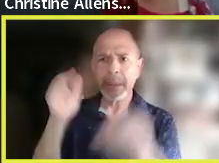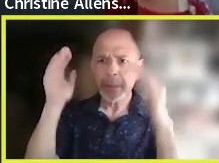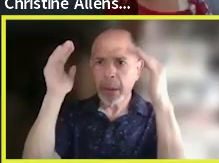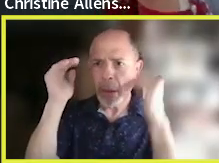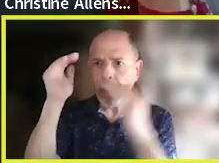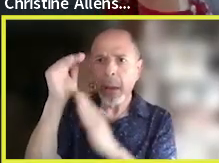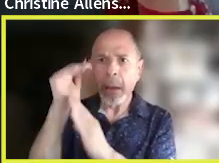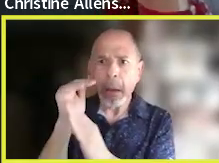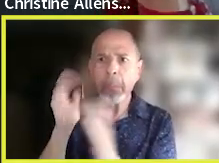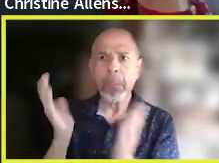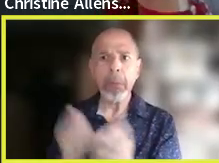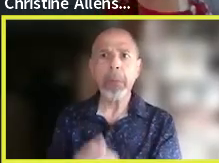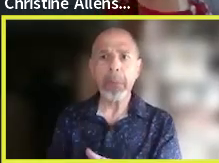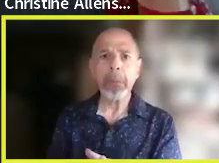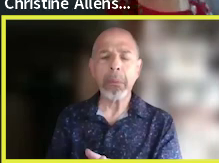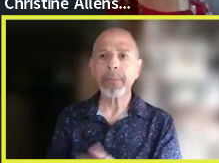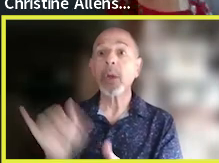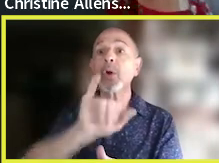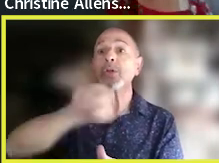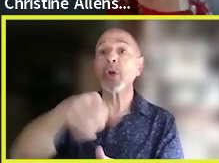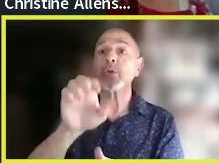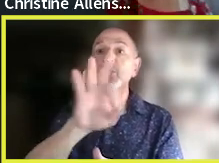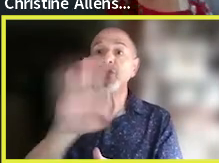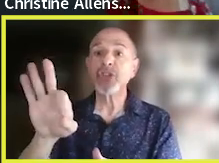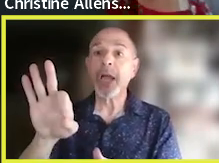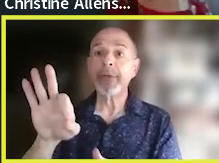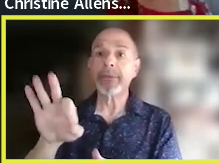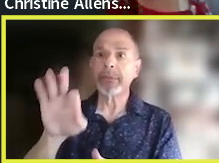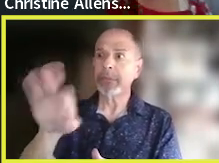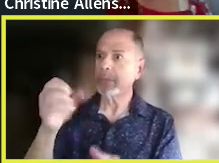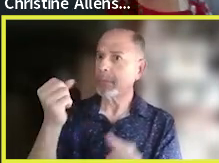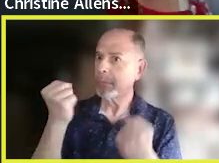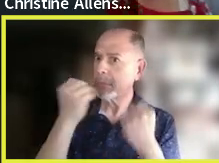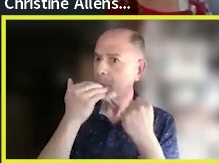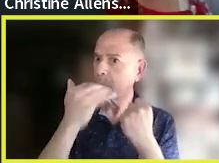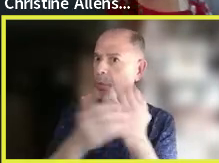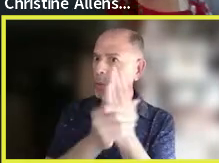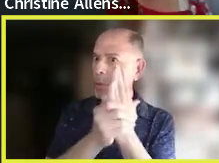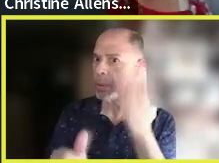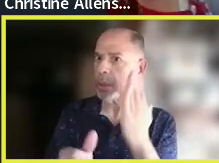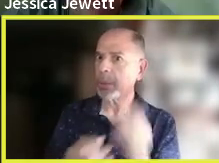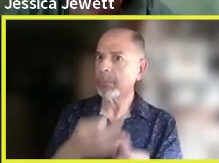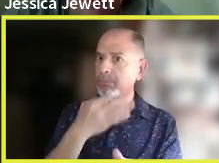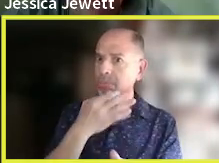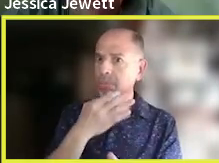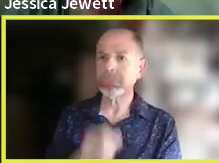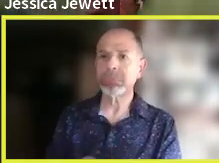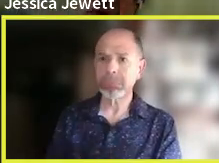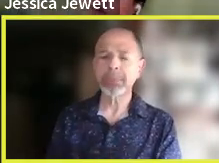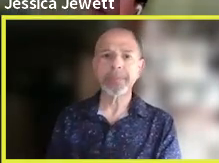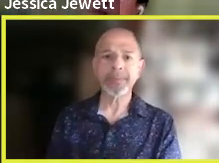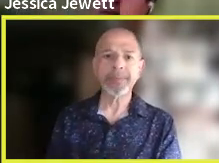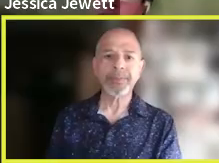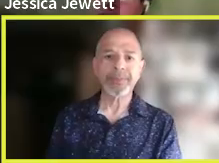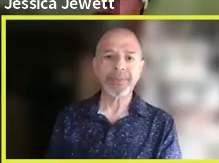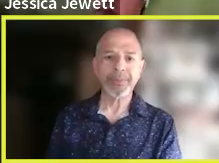scary. And Jeff Christie too. Like, we had so much entertainment talent there that night. It was fantastic. Yeah, you got